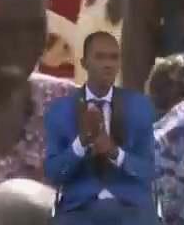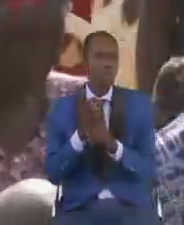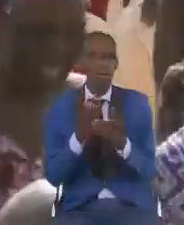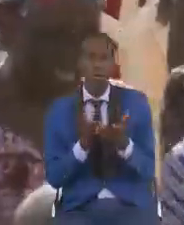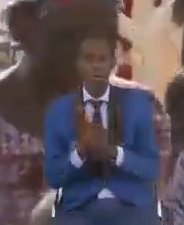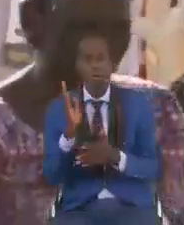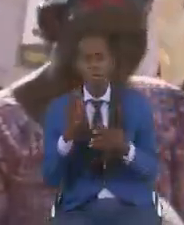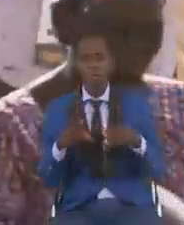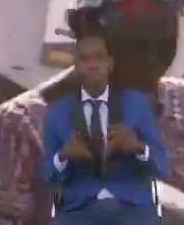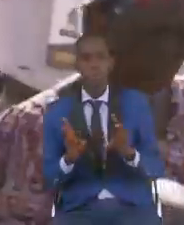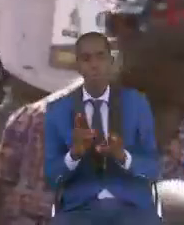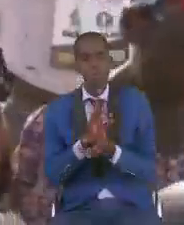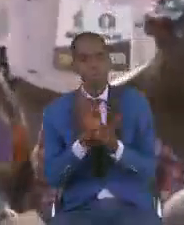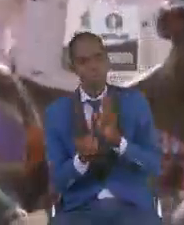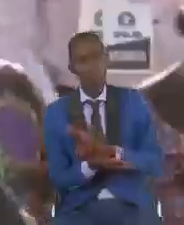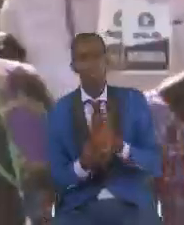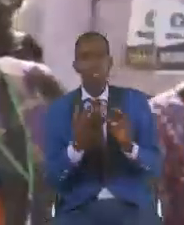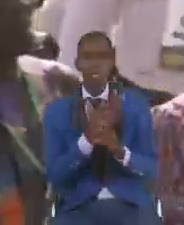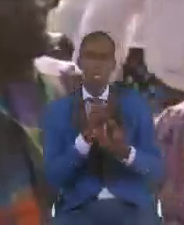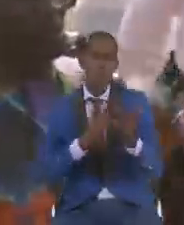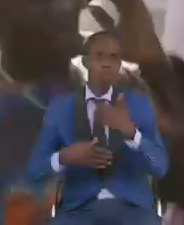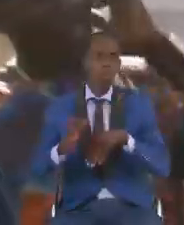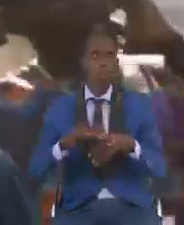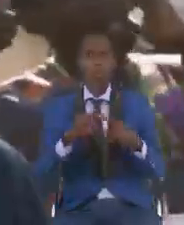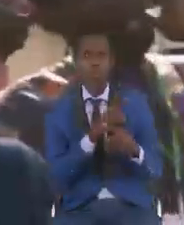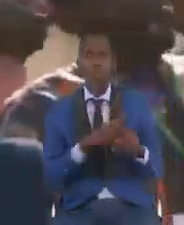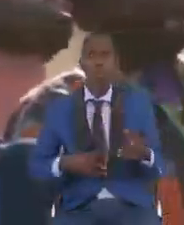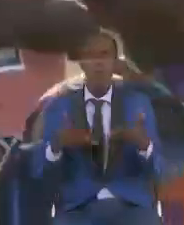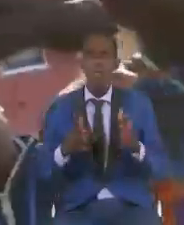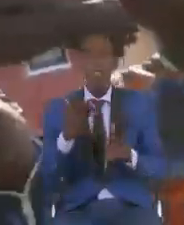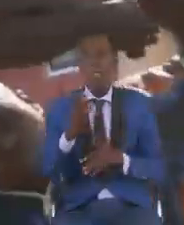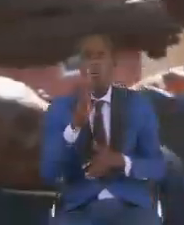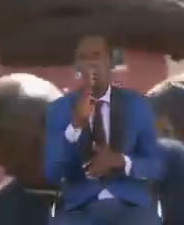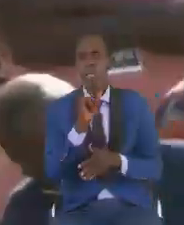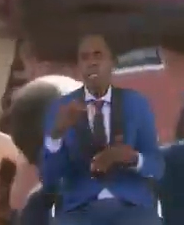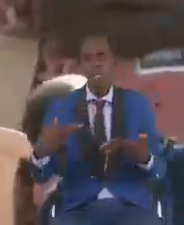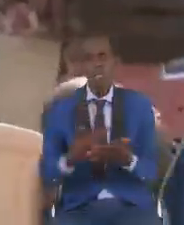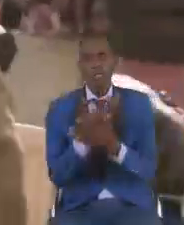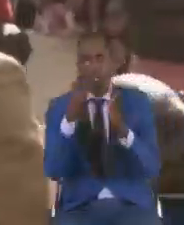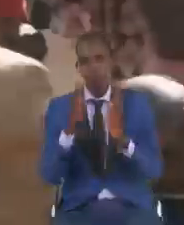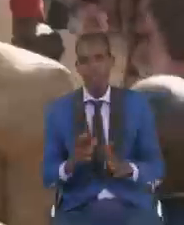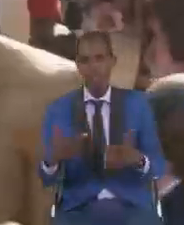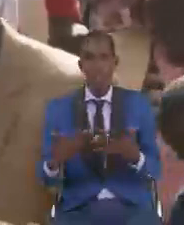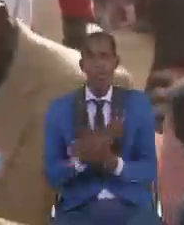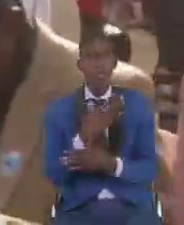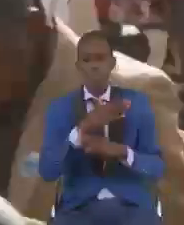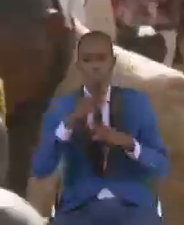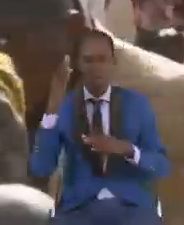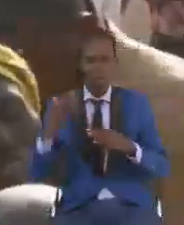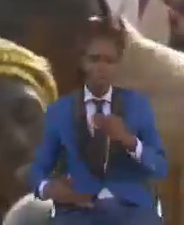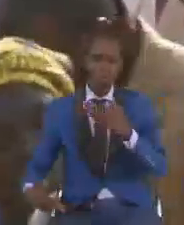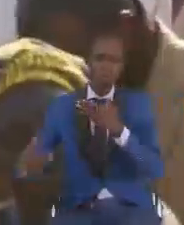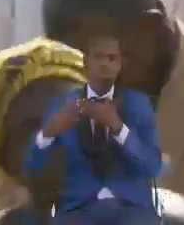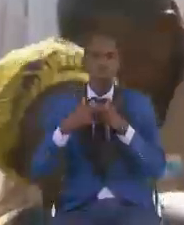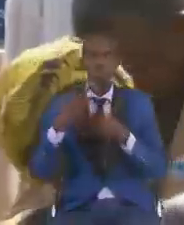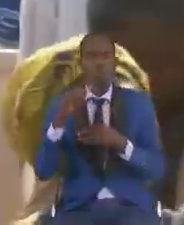properly, repent. And then come to the Lord. Let there be a renewal, and a total restoration of